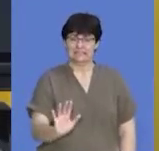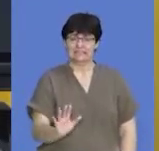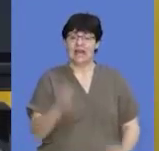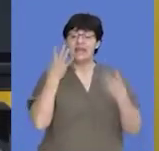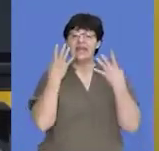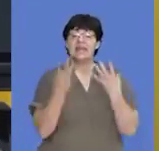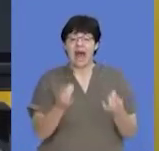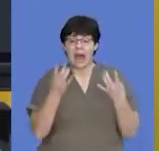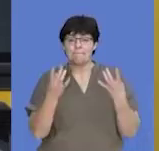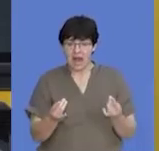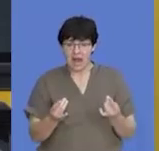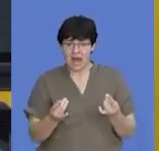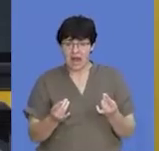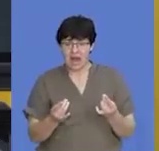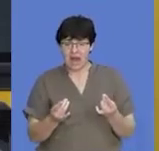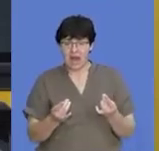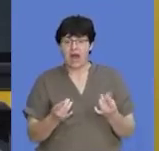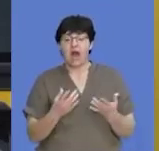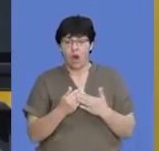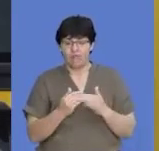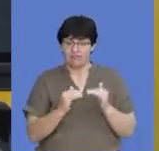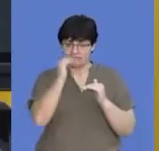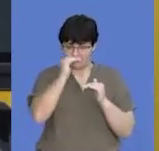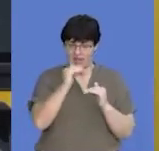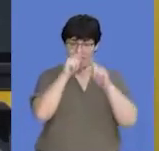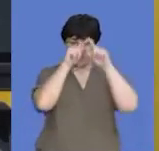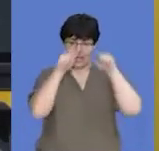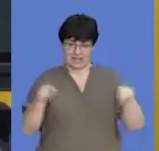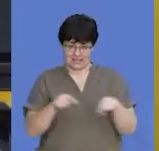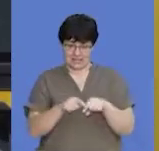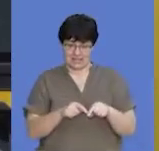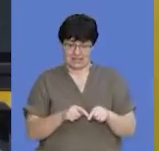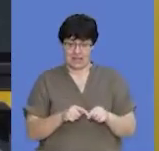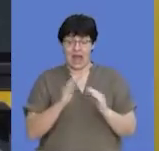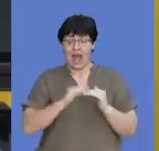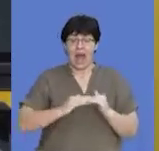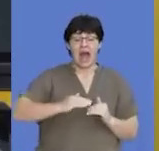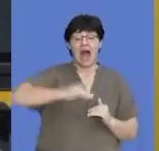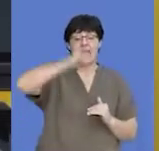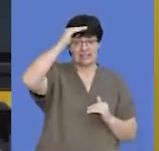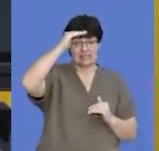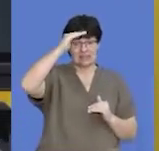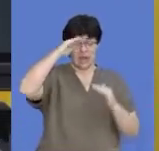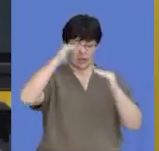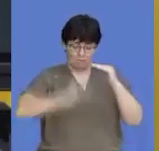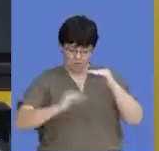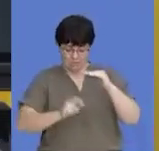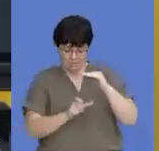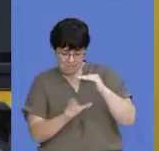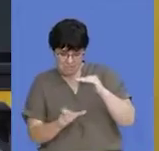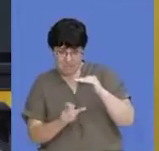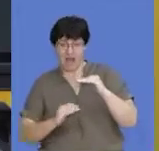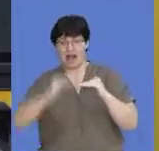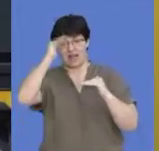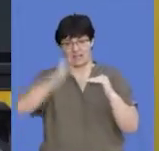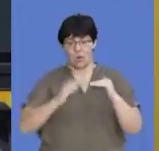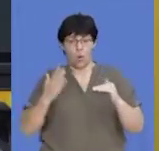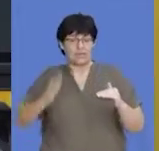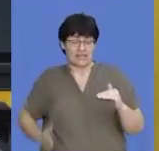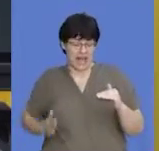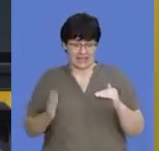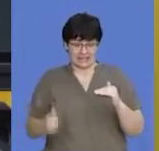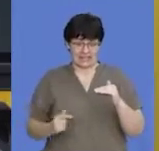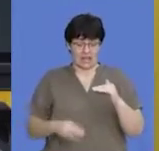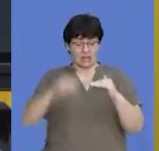the number is always at the apex of your trig beacon, and the height is always at the bottom or the side of the trig